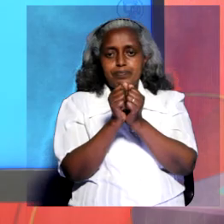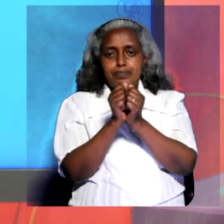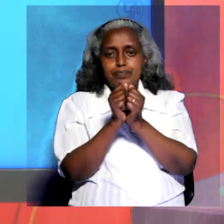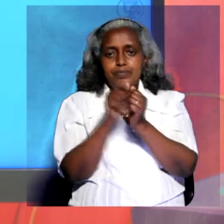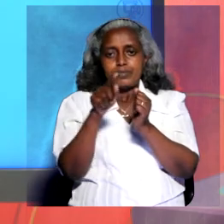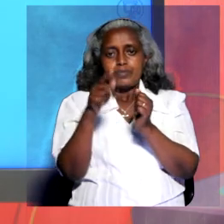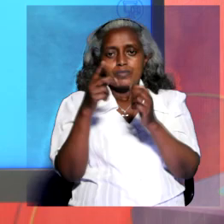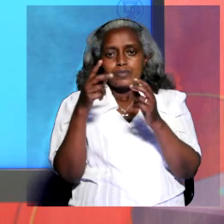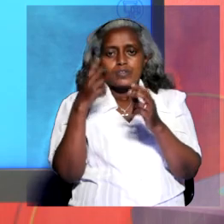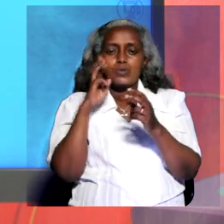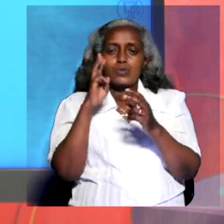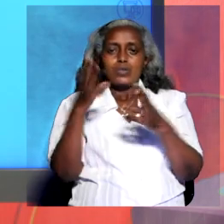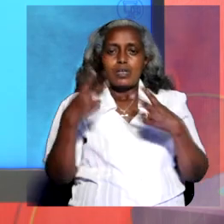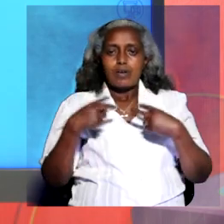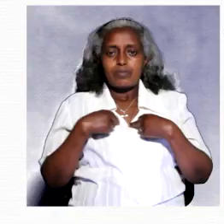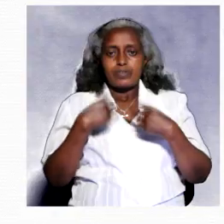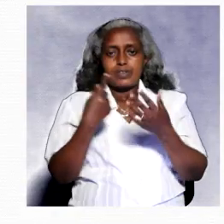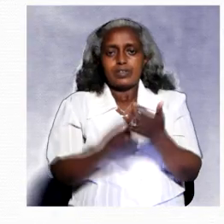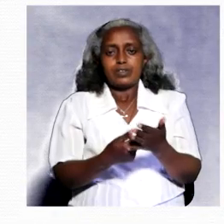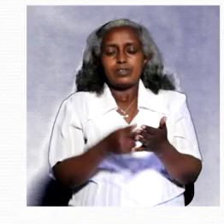You'll have here x